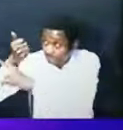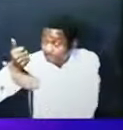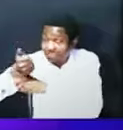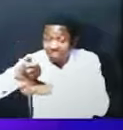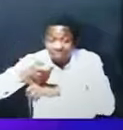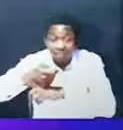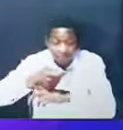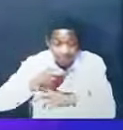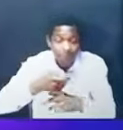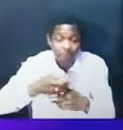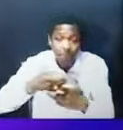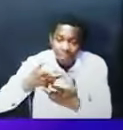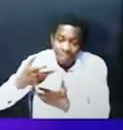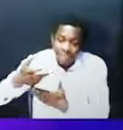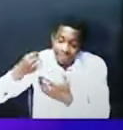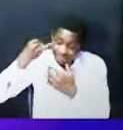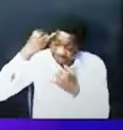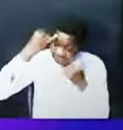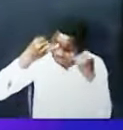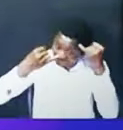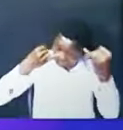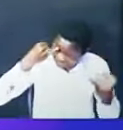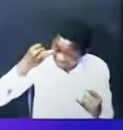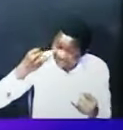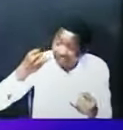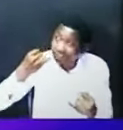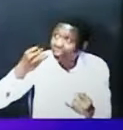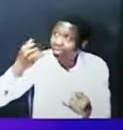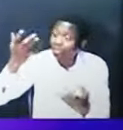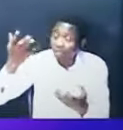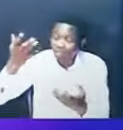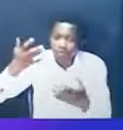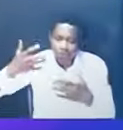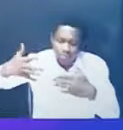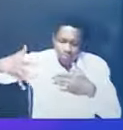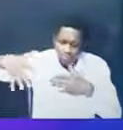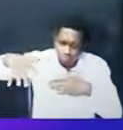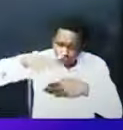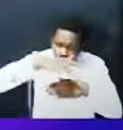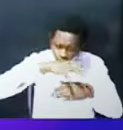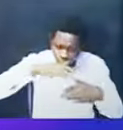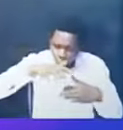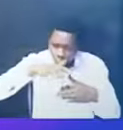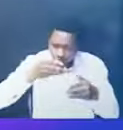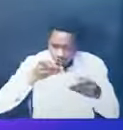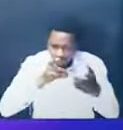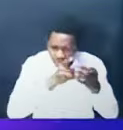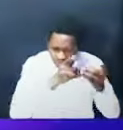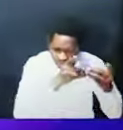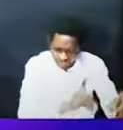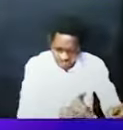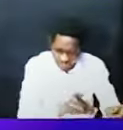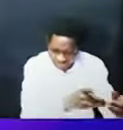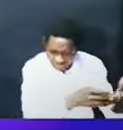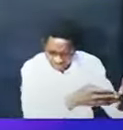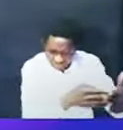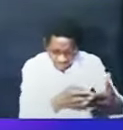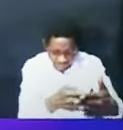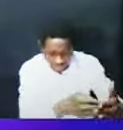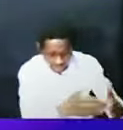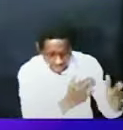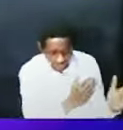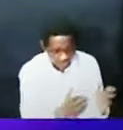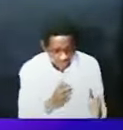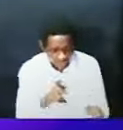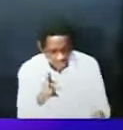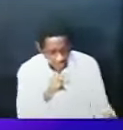of events of the world had directed and prepared people and nations for the